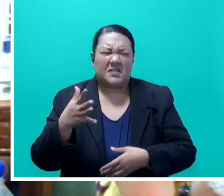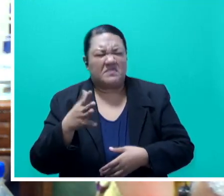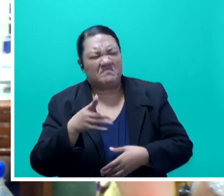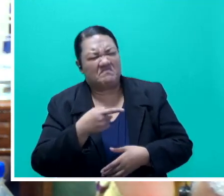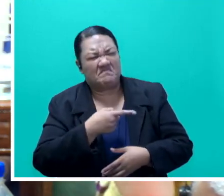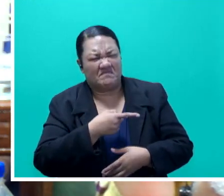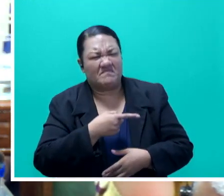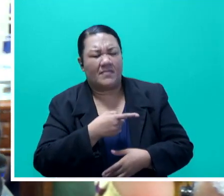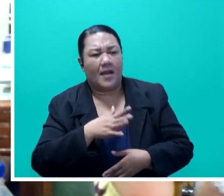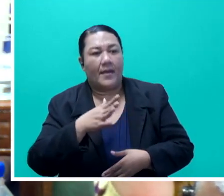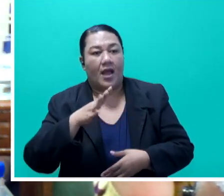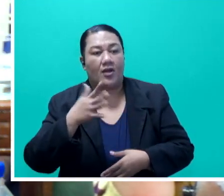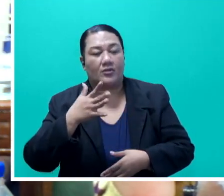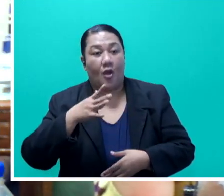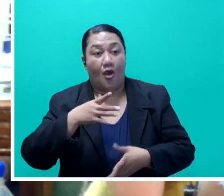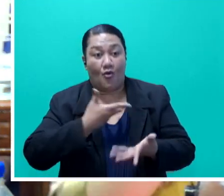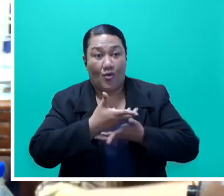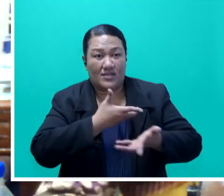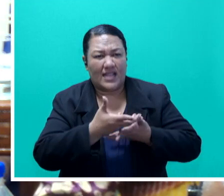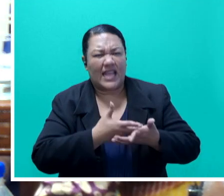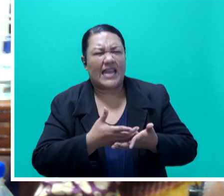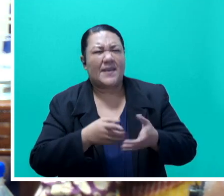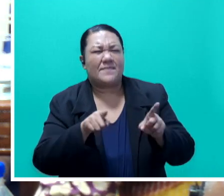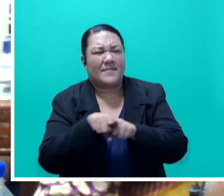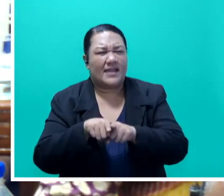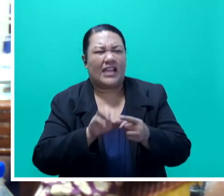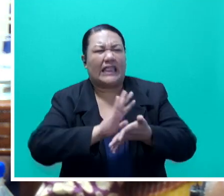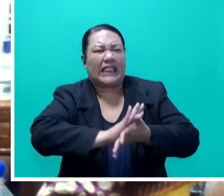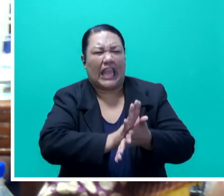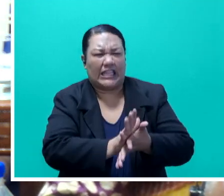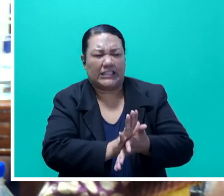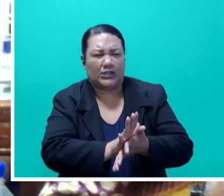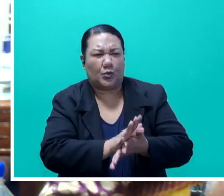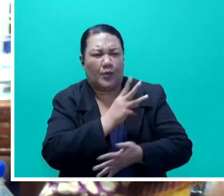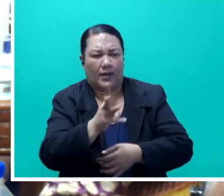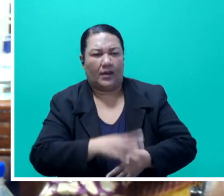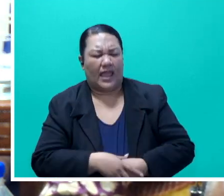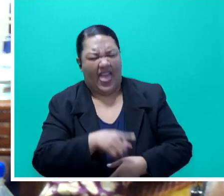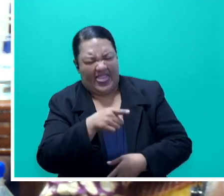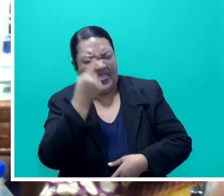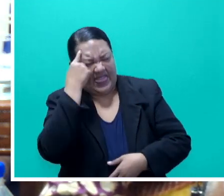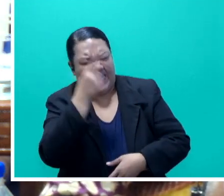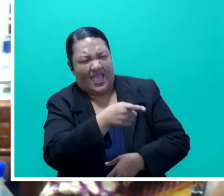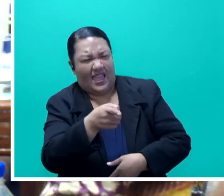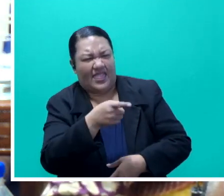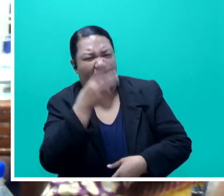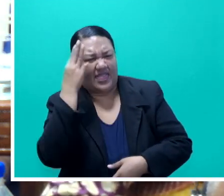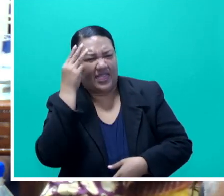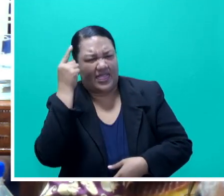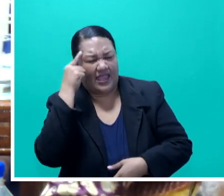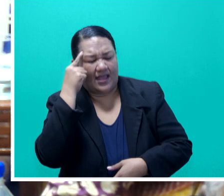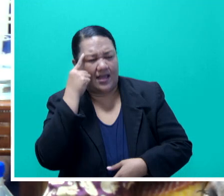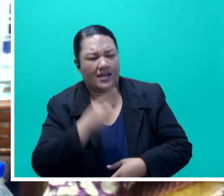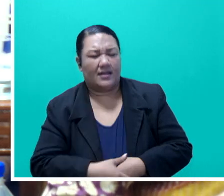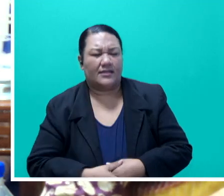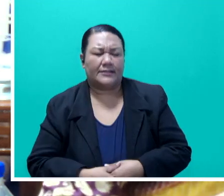is a dirty word. Yes, if you're fly-by-night consultants, then it's a dirty word. If you give to people who don't know what they're